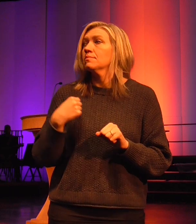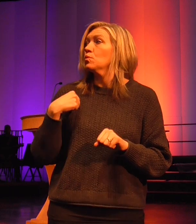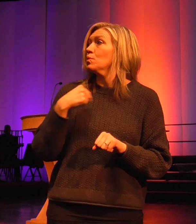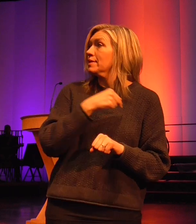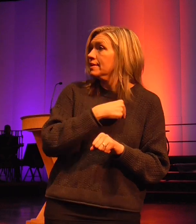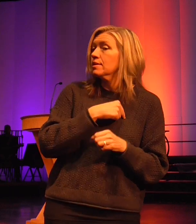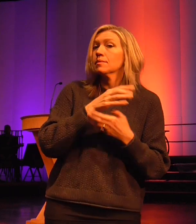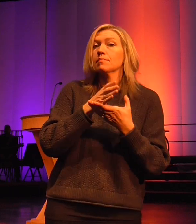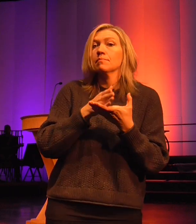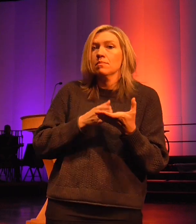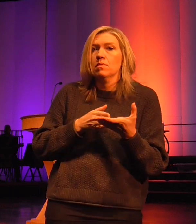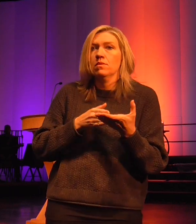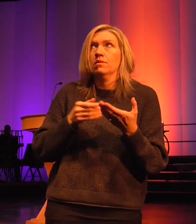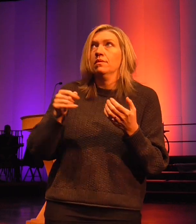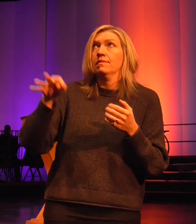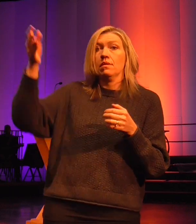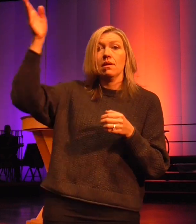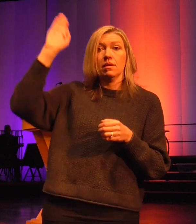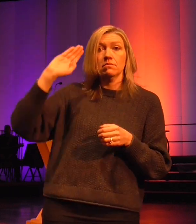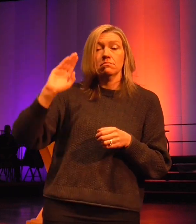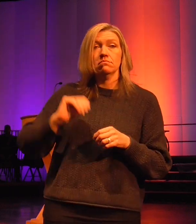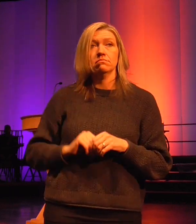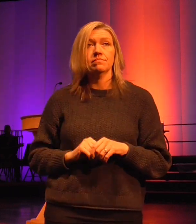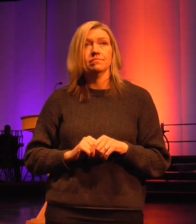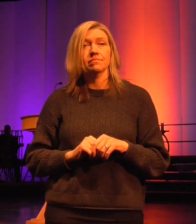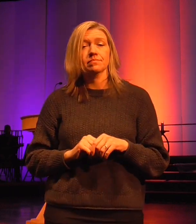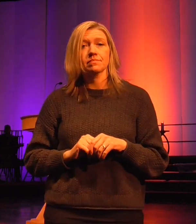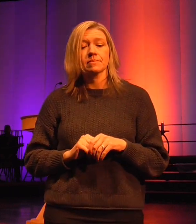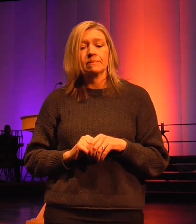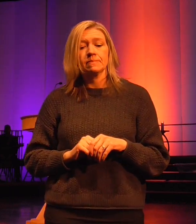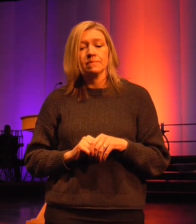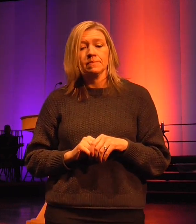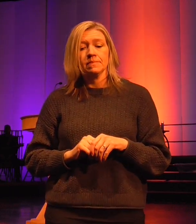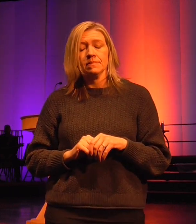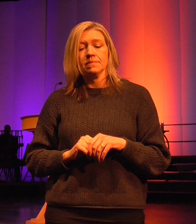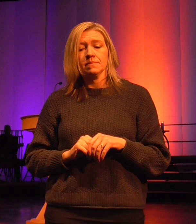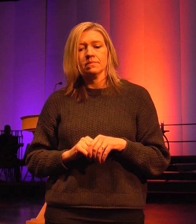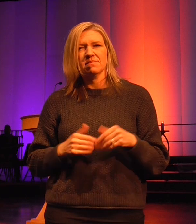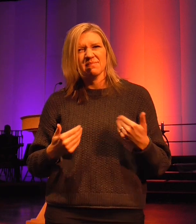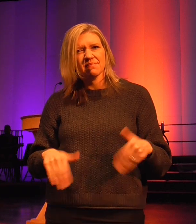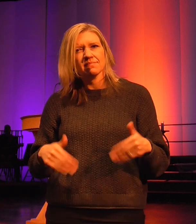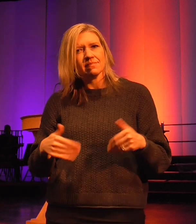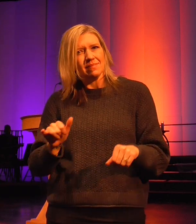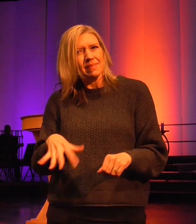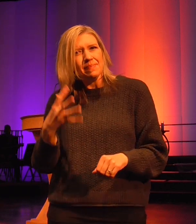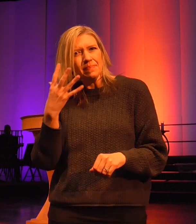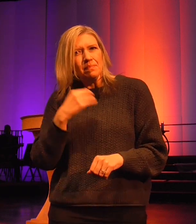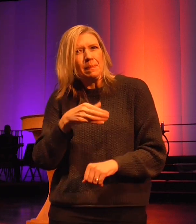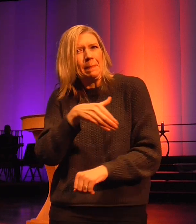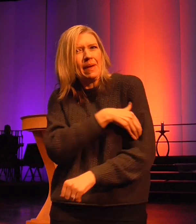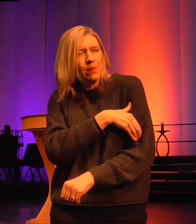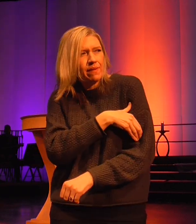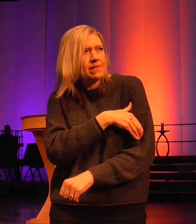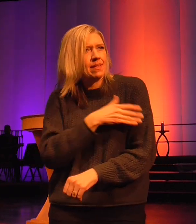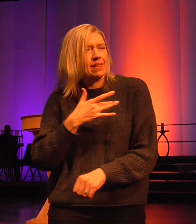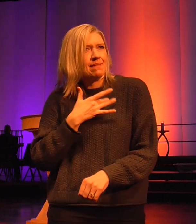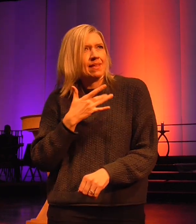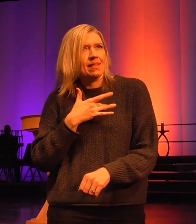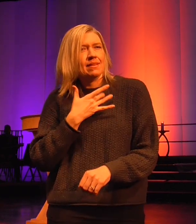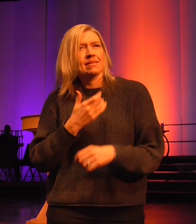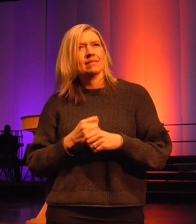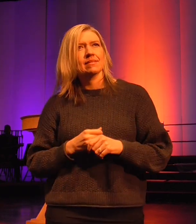a part of God. What a powerful feeling to have, knowing that we can reach in